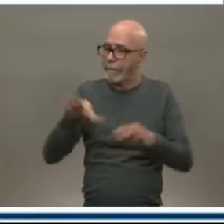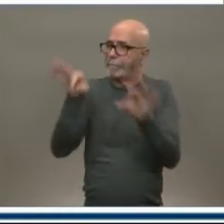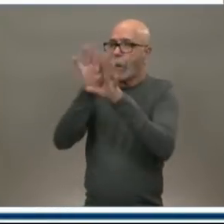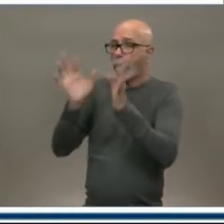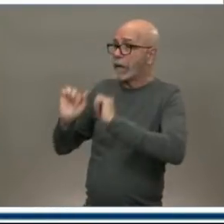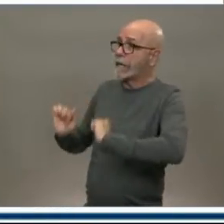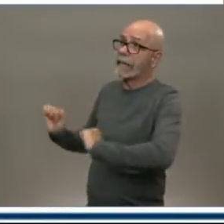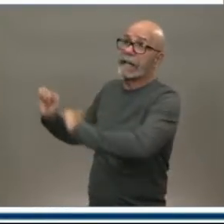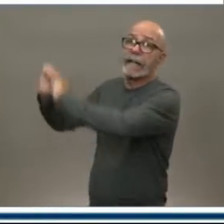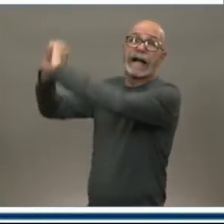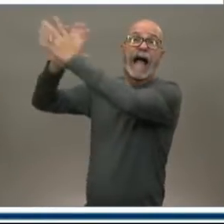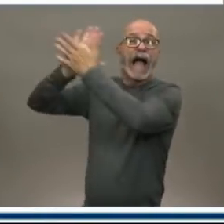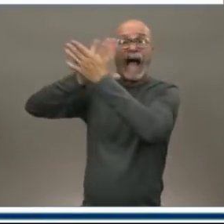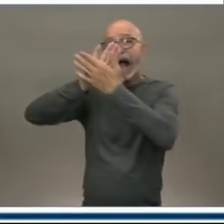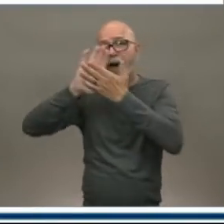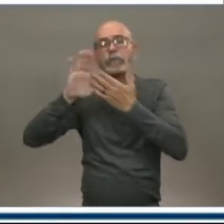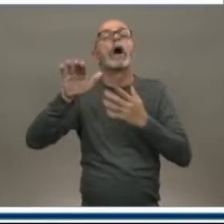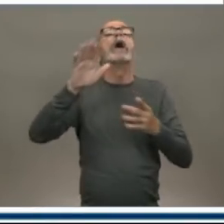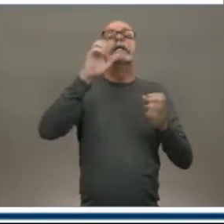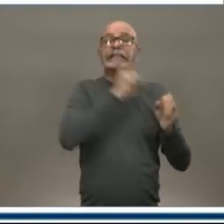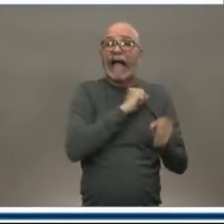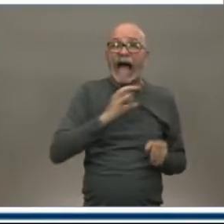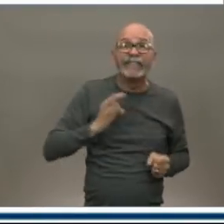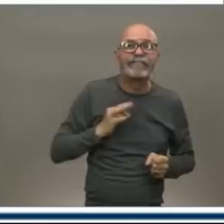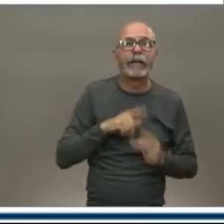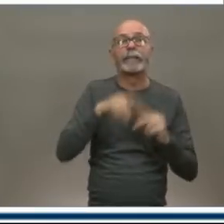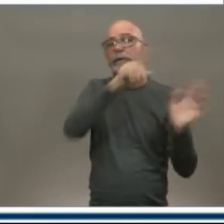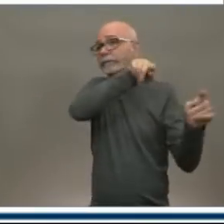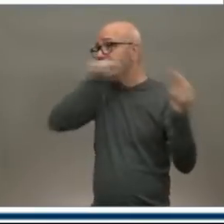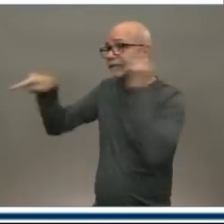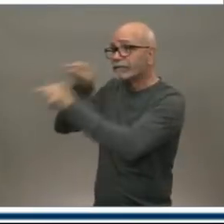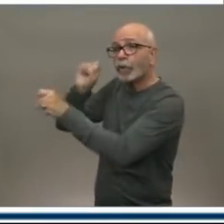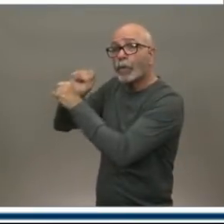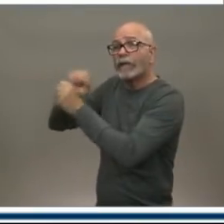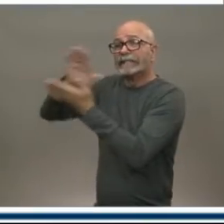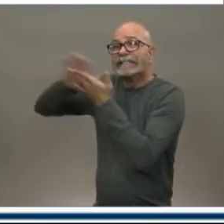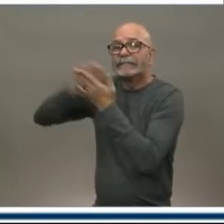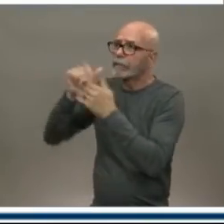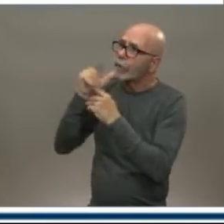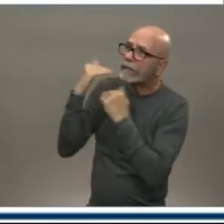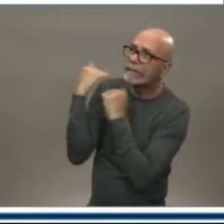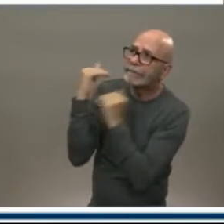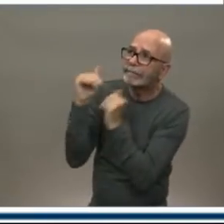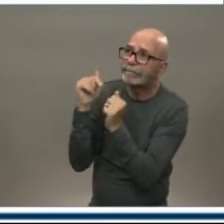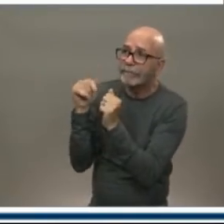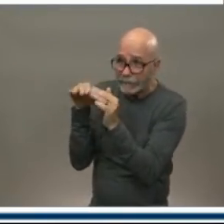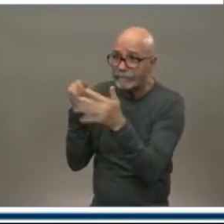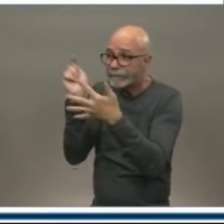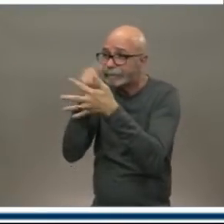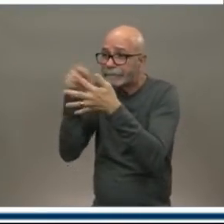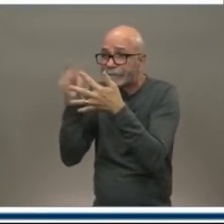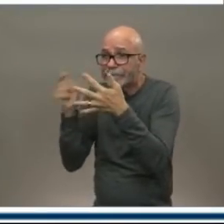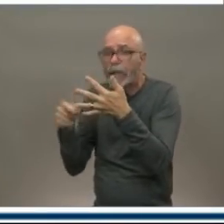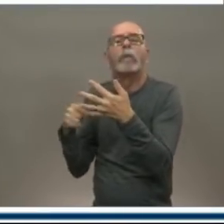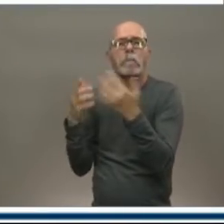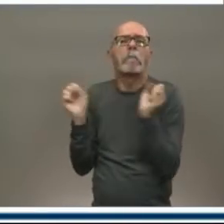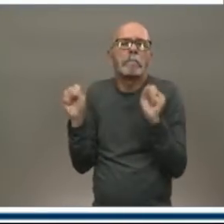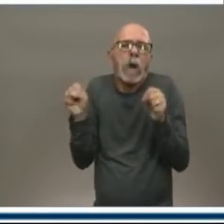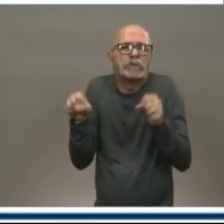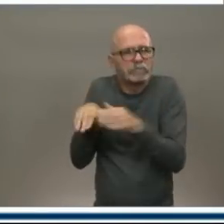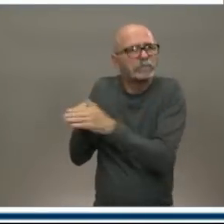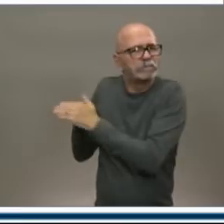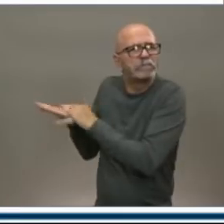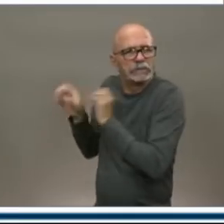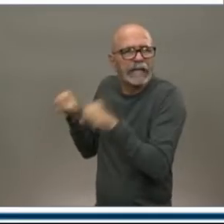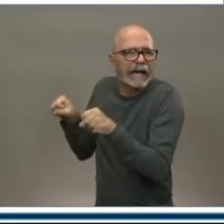increased numbers of cleaners to do that work after hours, as well as limitations in who can come into the school for the specific activities